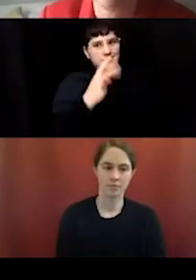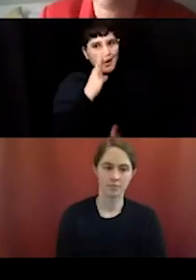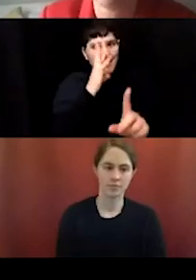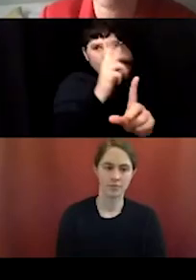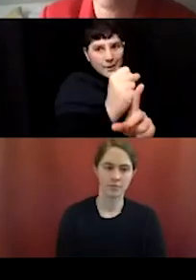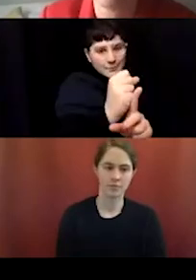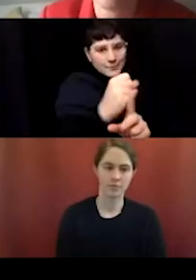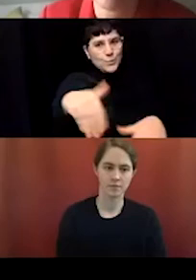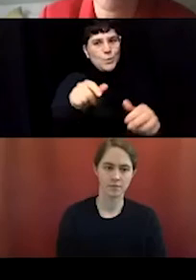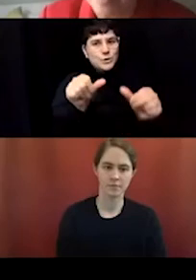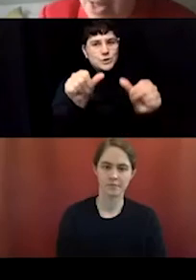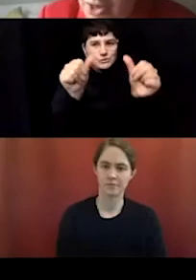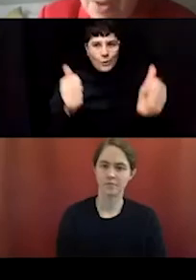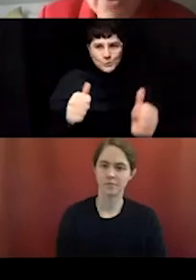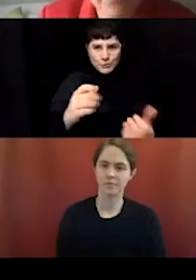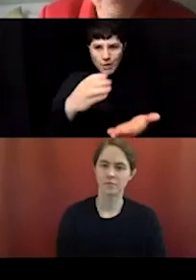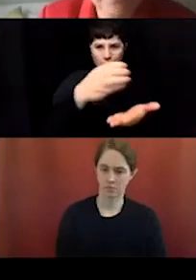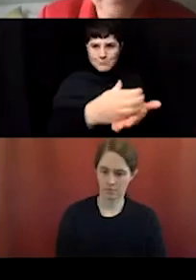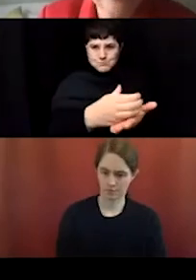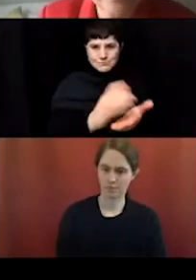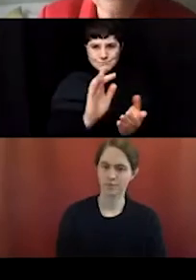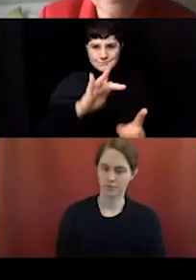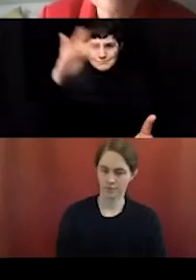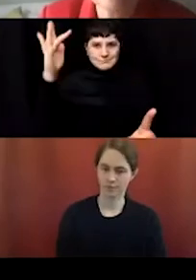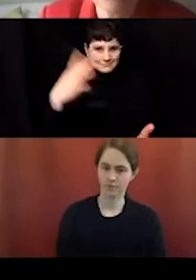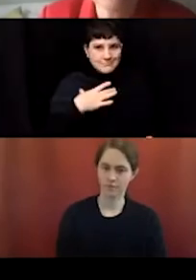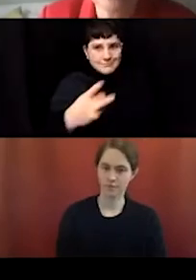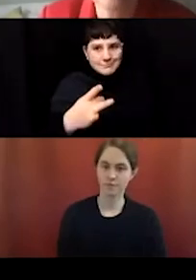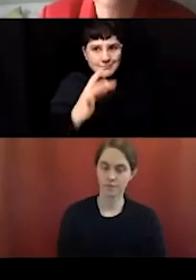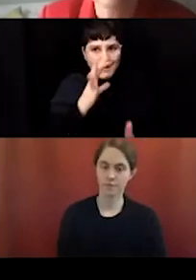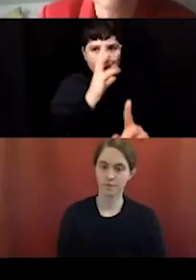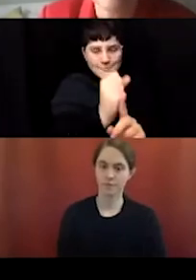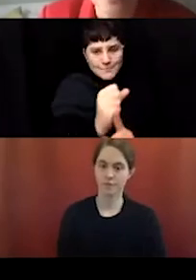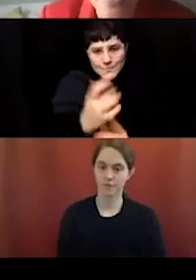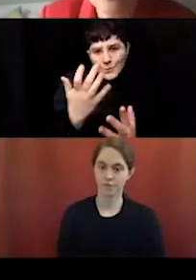quality of the cup. So I'd like to ask Moshe,